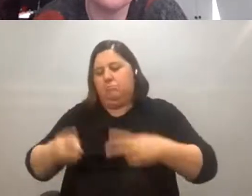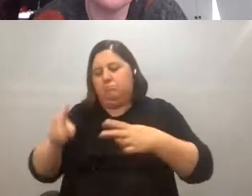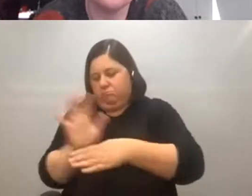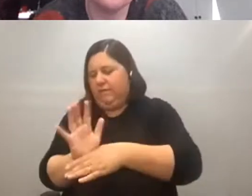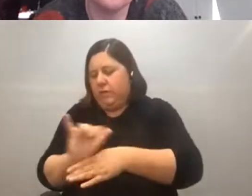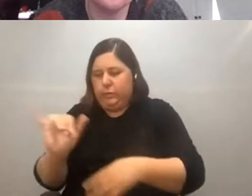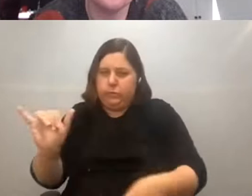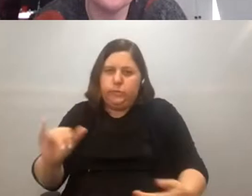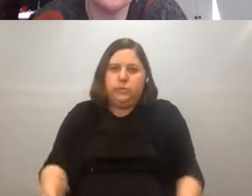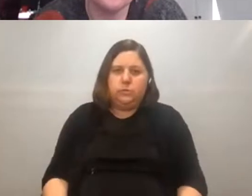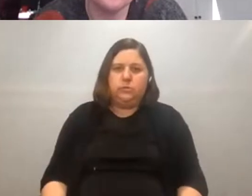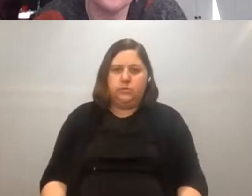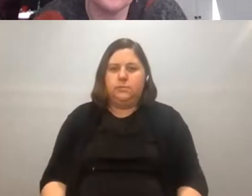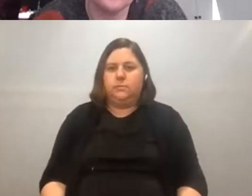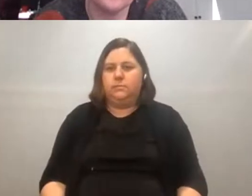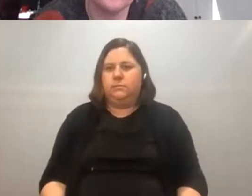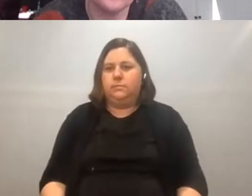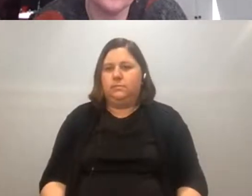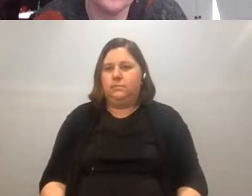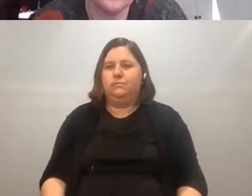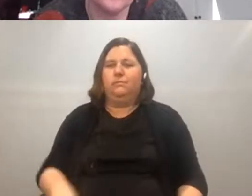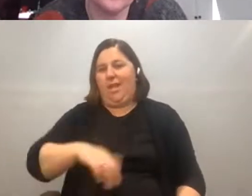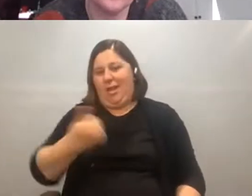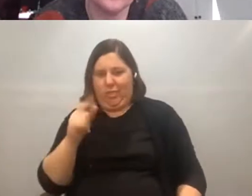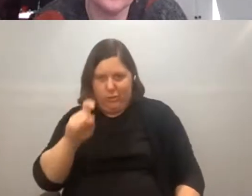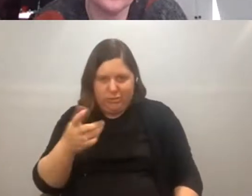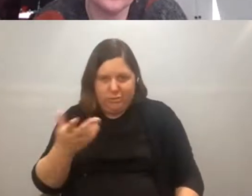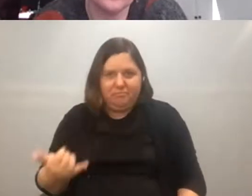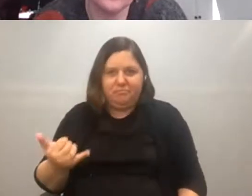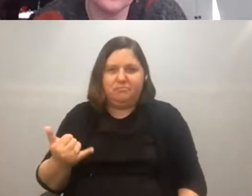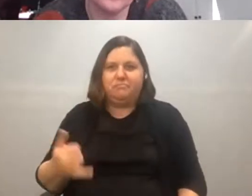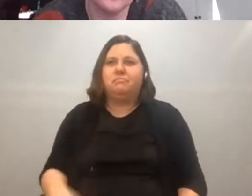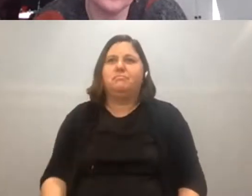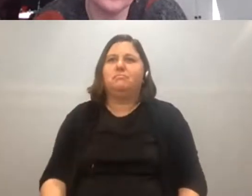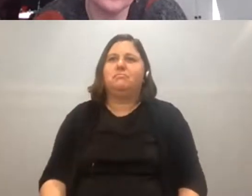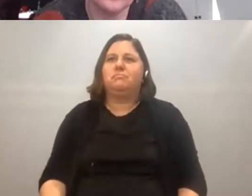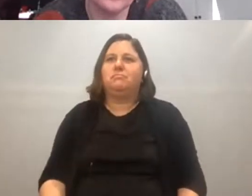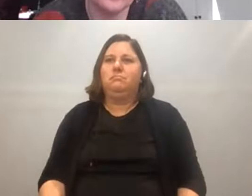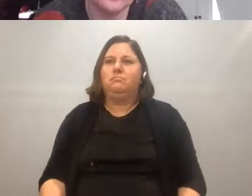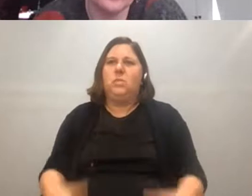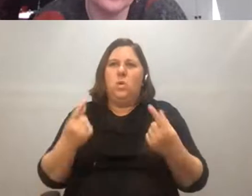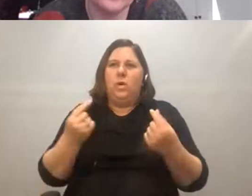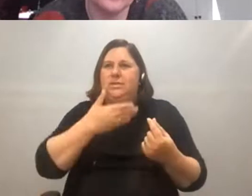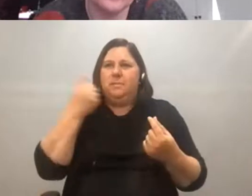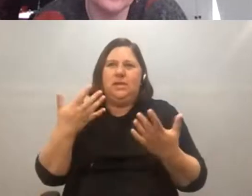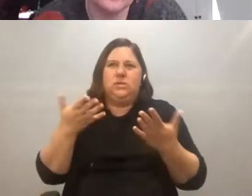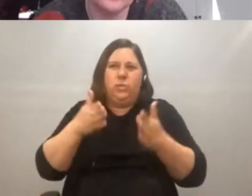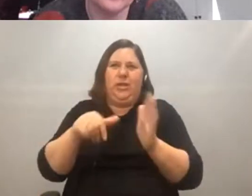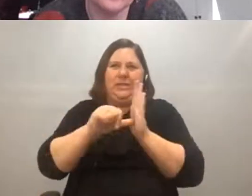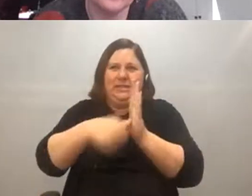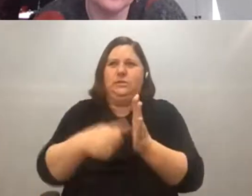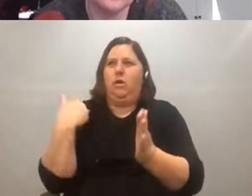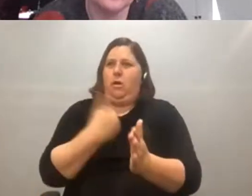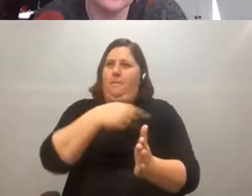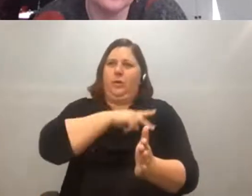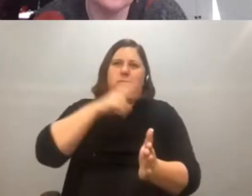right um and there was another another question sort of in that vein what is the best way to highlight our personal experiences